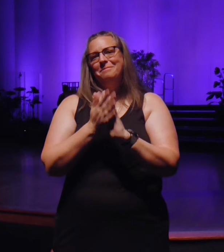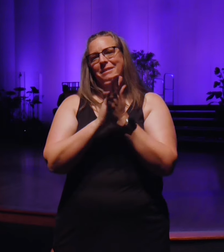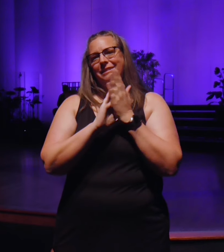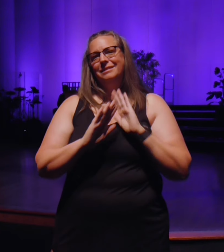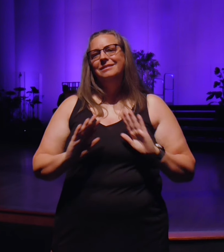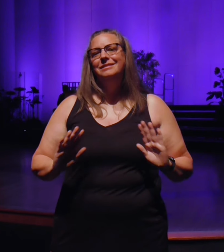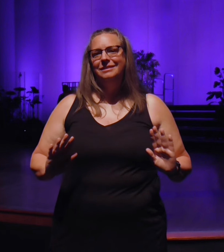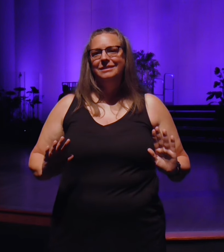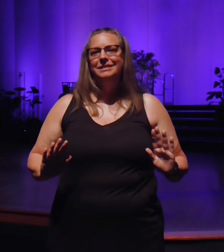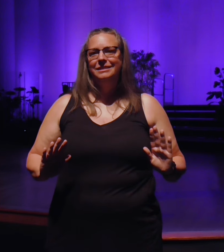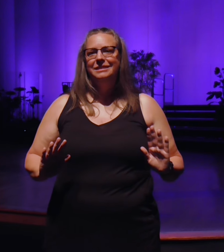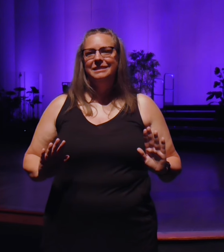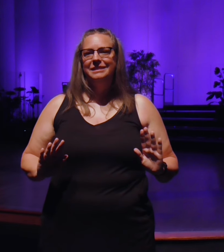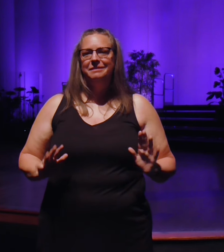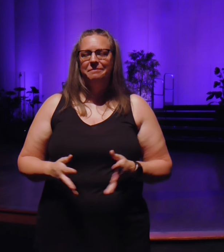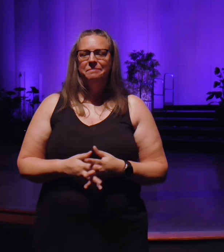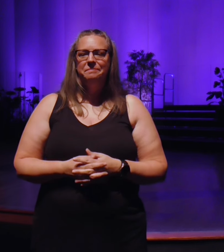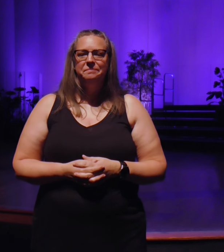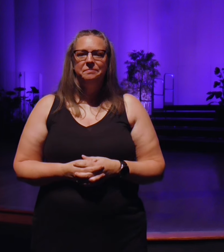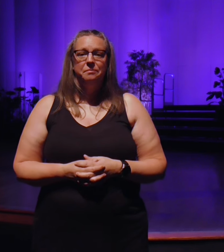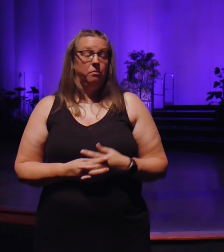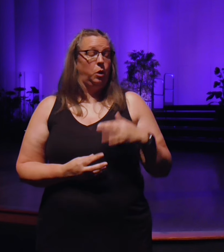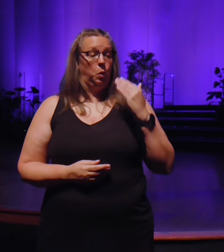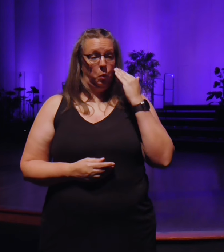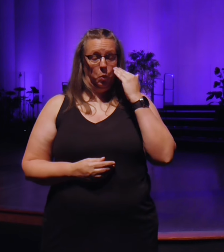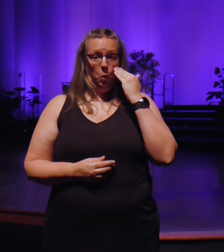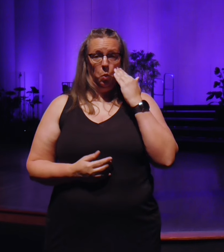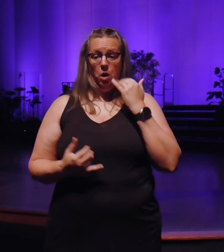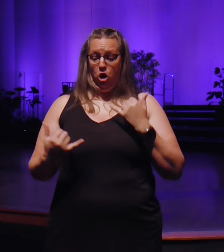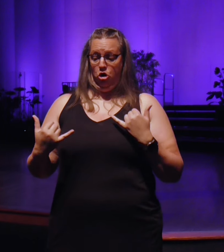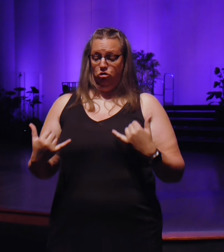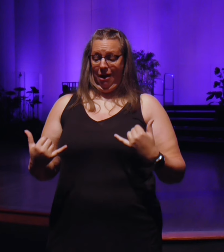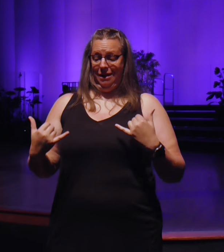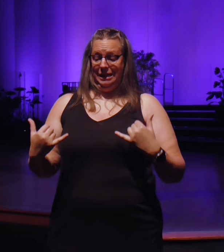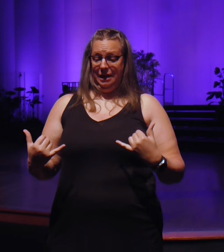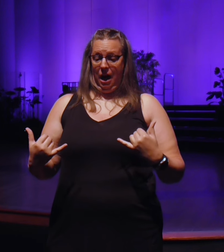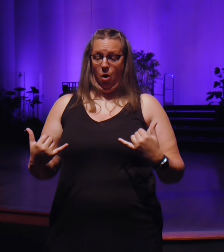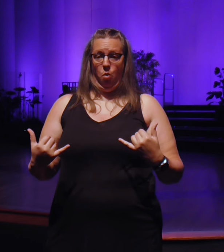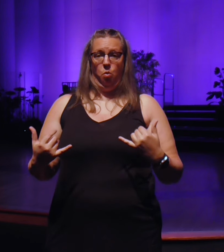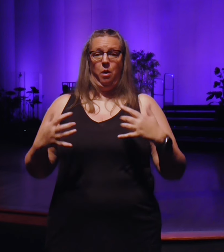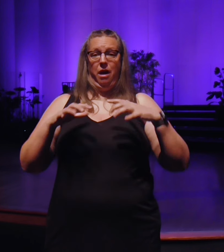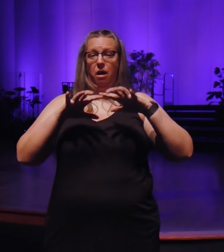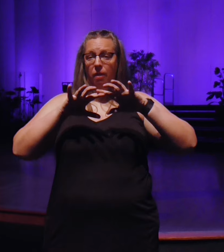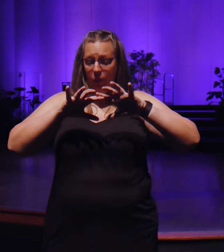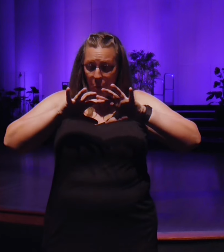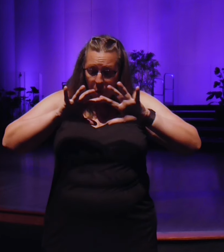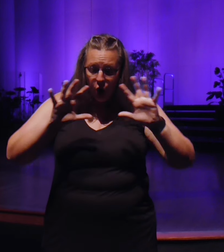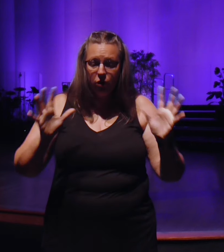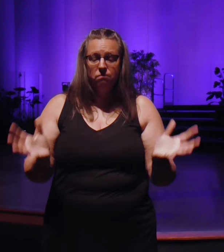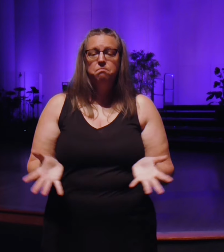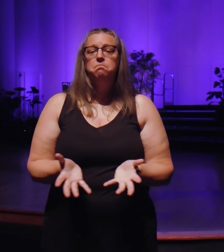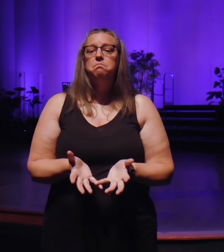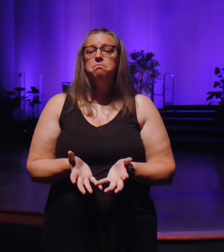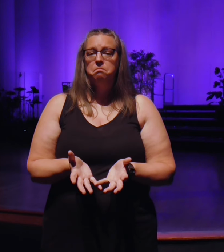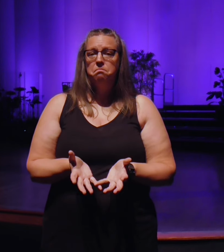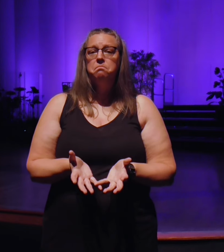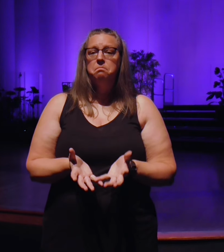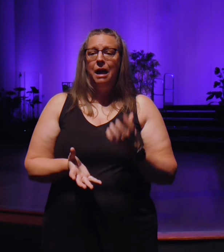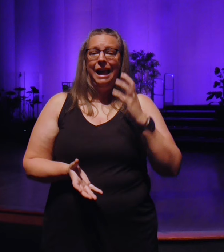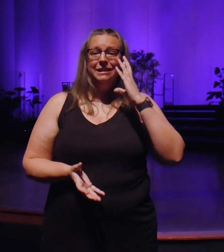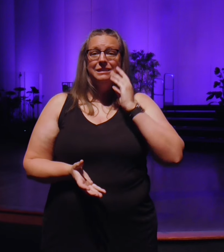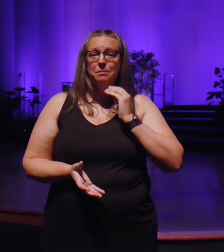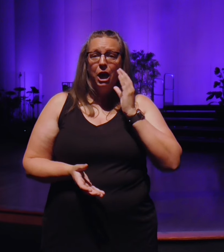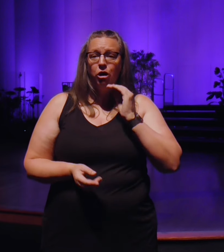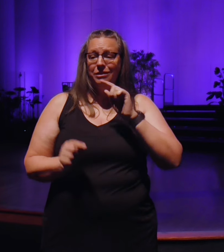peace. I know right now that anywhere in our current world, and the experiences